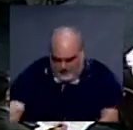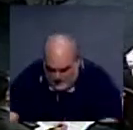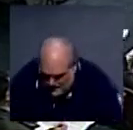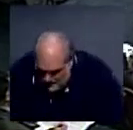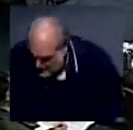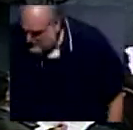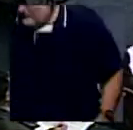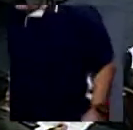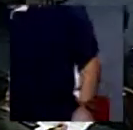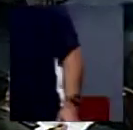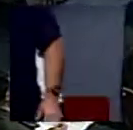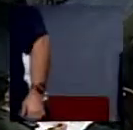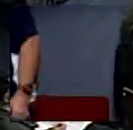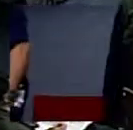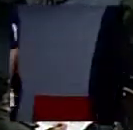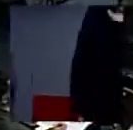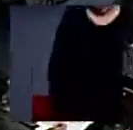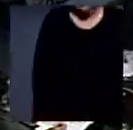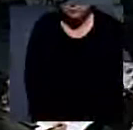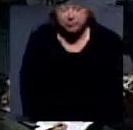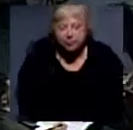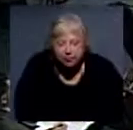Cheryl?